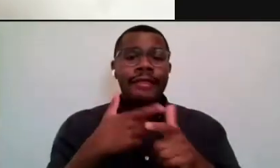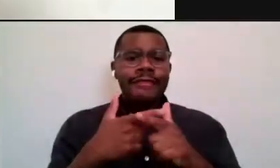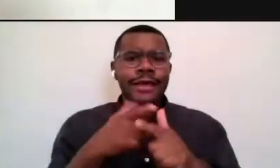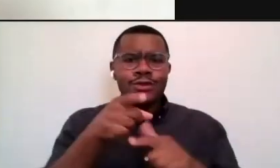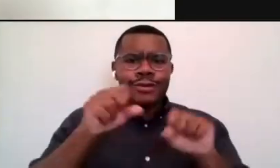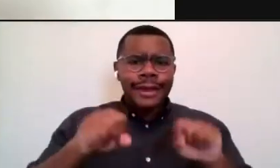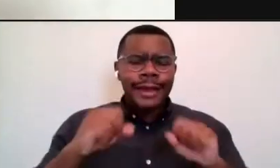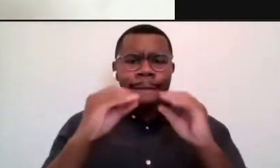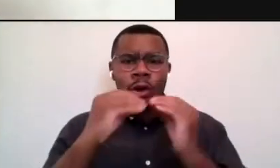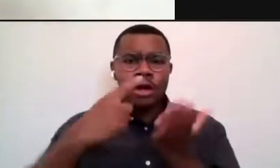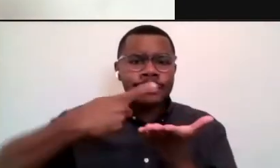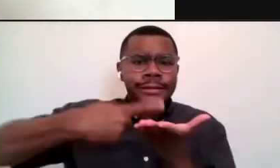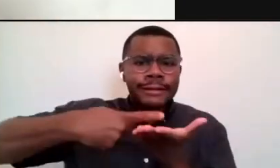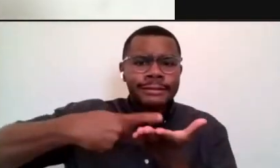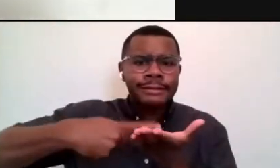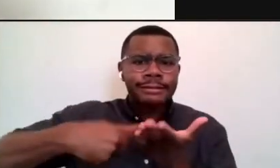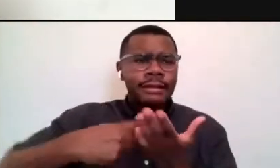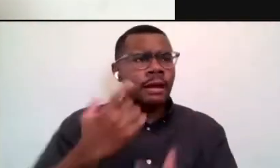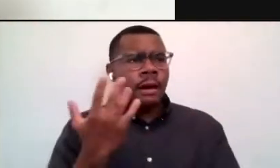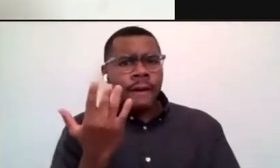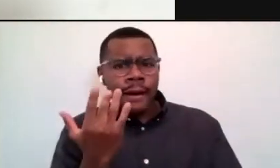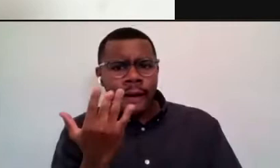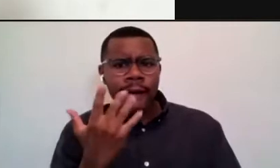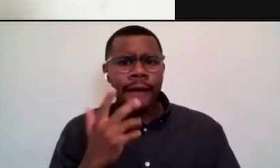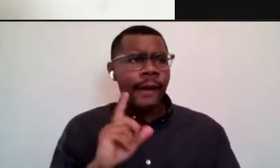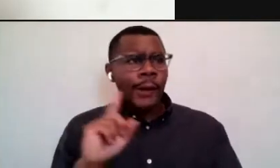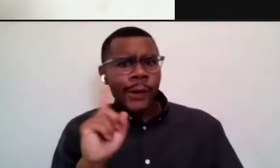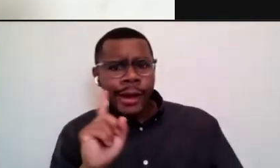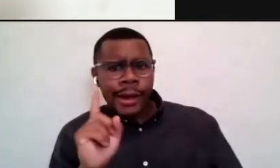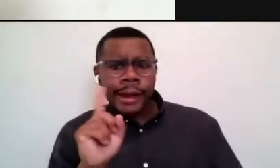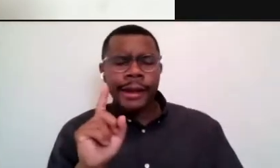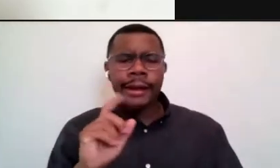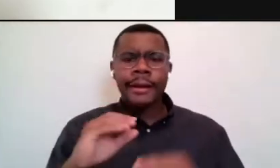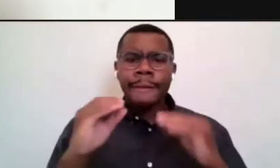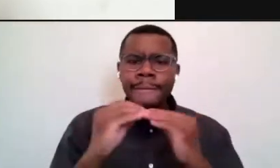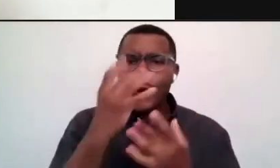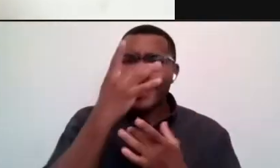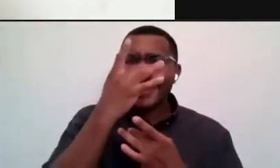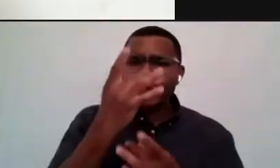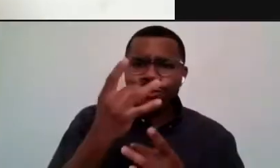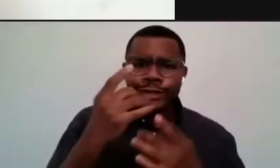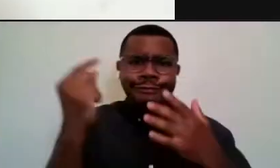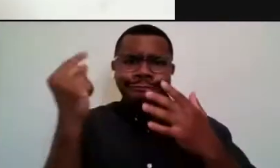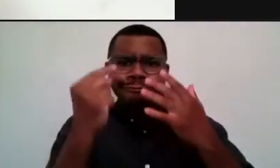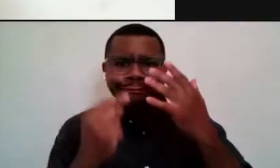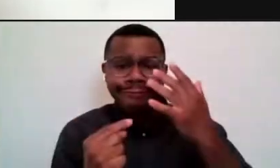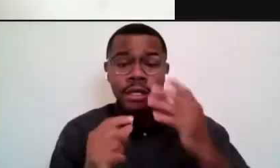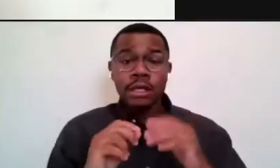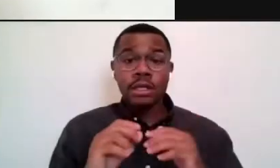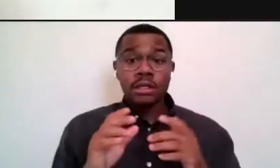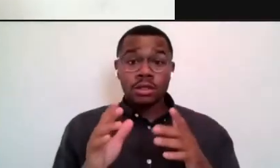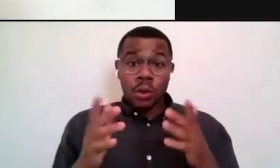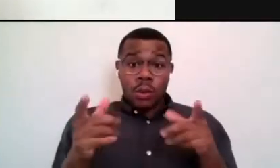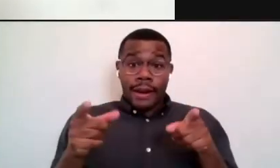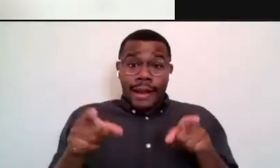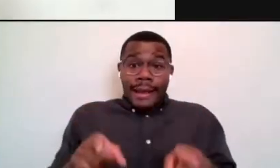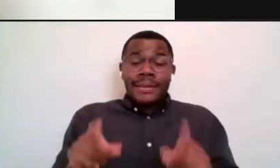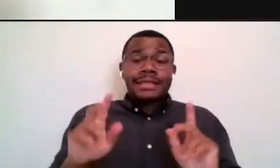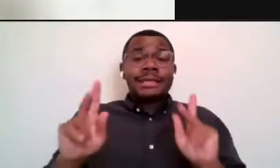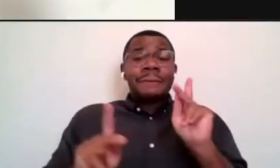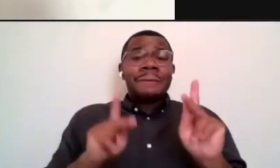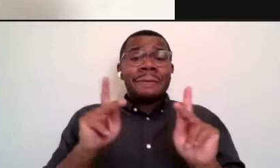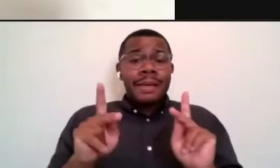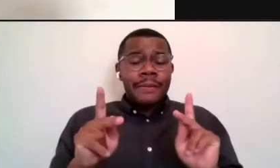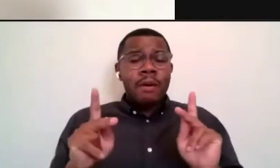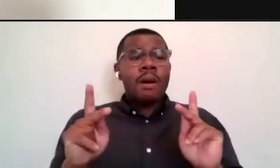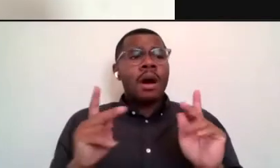people start to get, you know, and so people start to find out all this information about each other, but more importantly, they start to find out stuff about themselves. Mm-hmm. And they